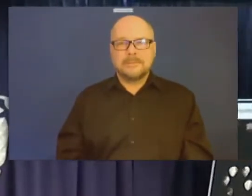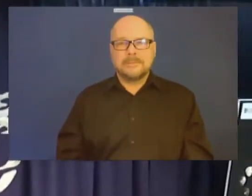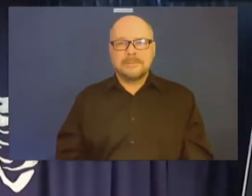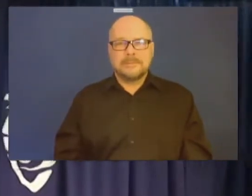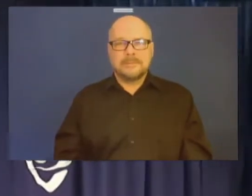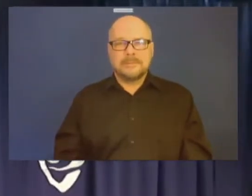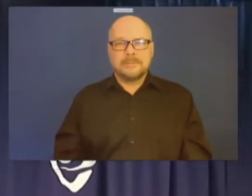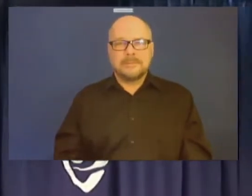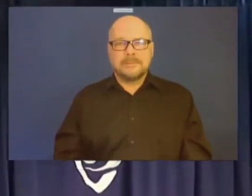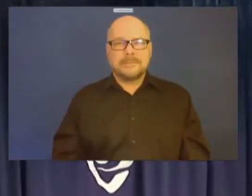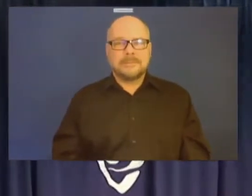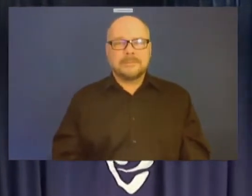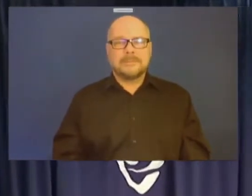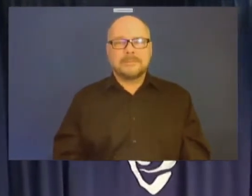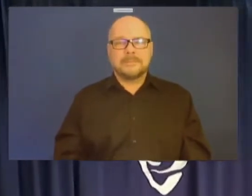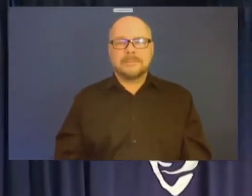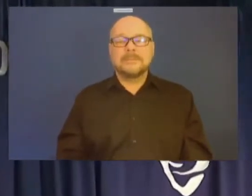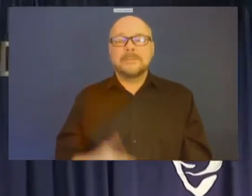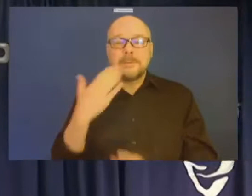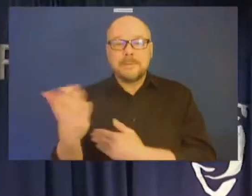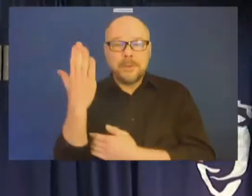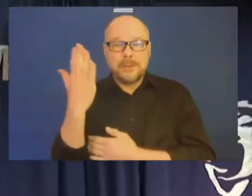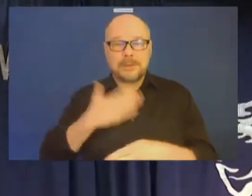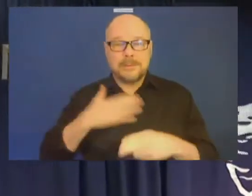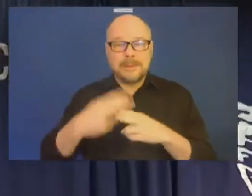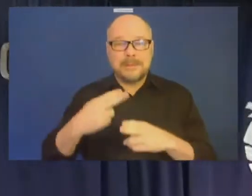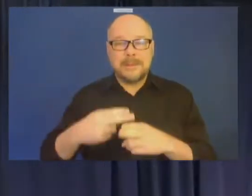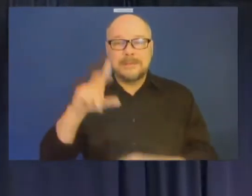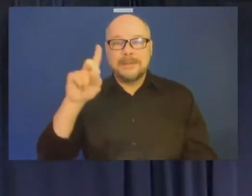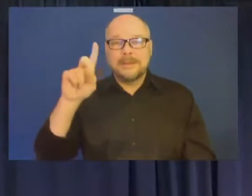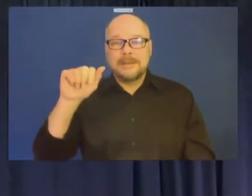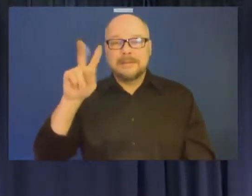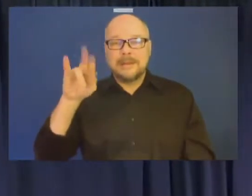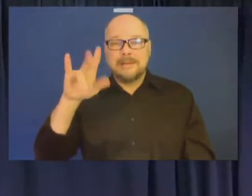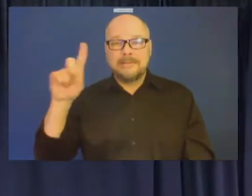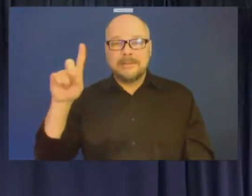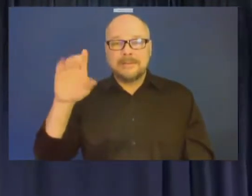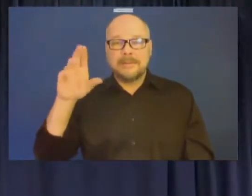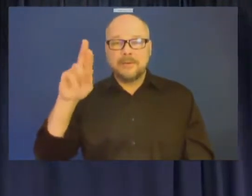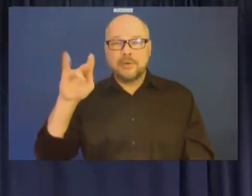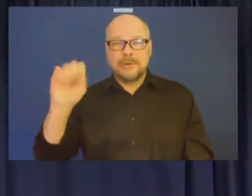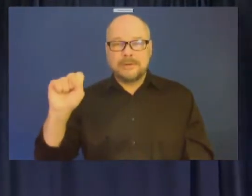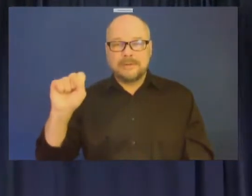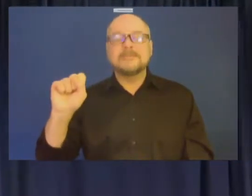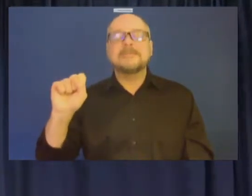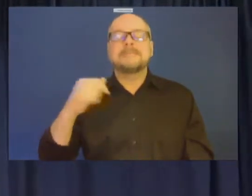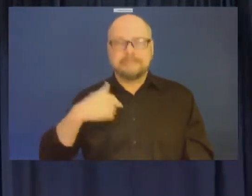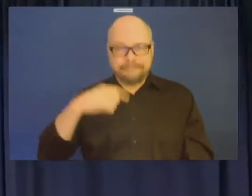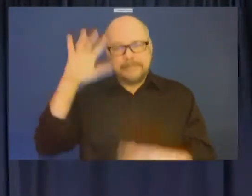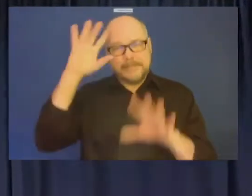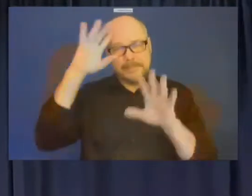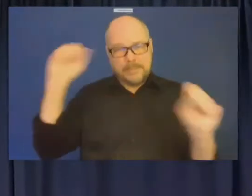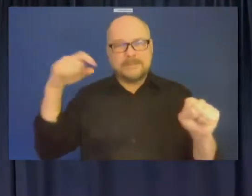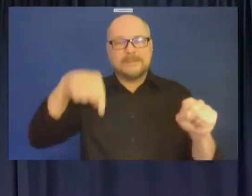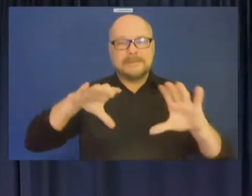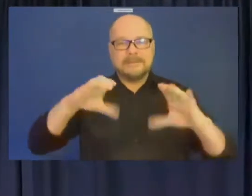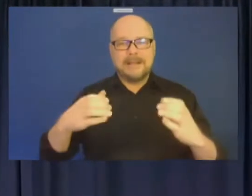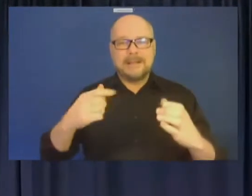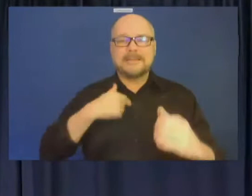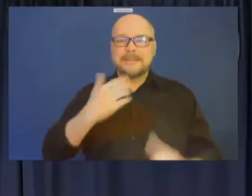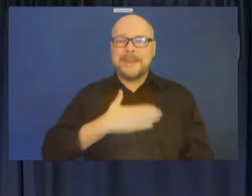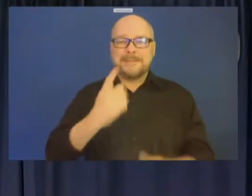Good morning. My name is David Curtis, and as she said, I'm the president of Class 185, and I'm proud to present our class video.